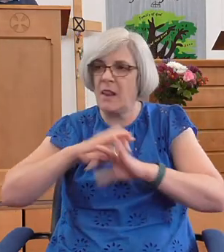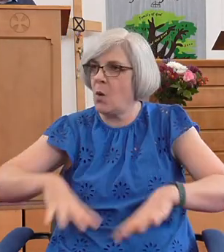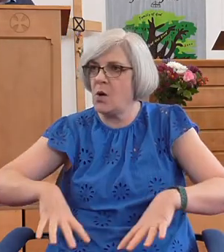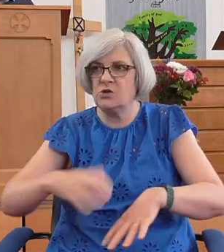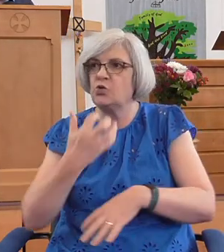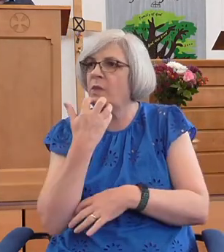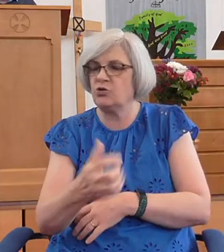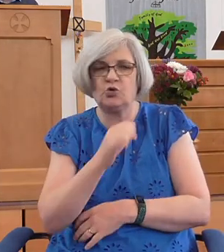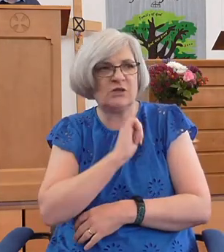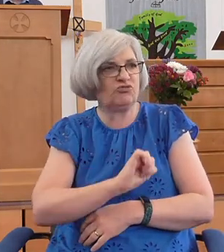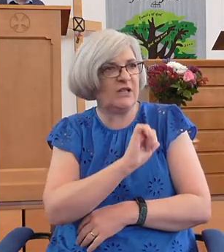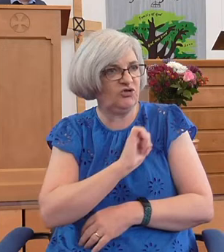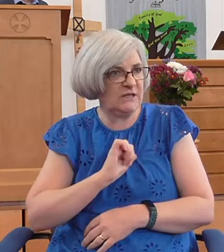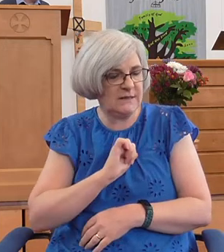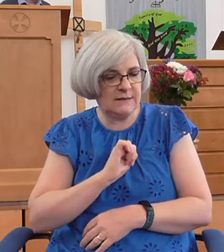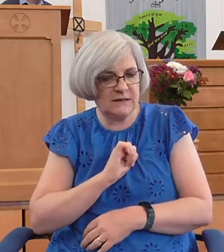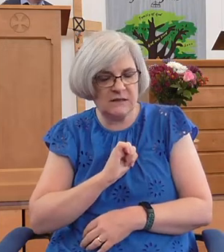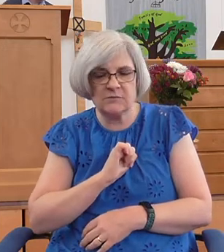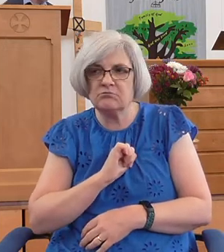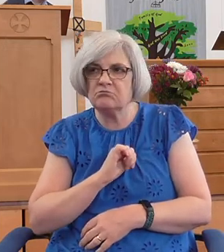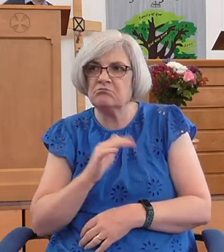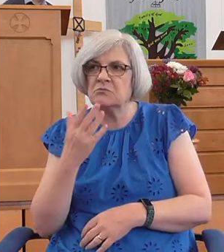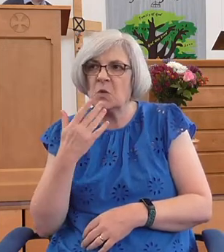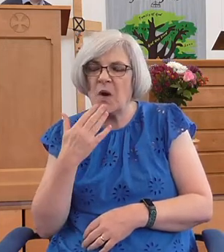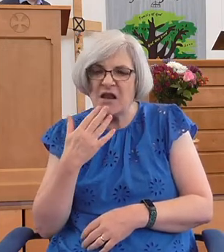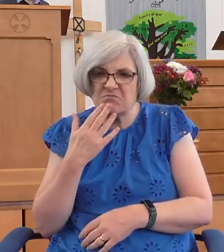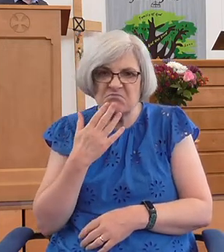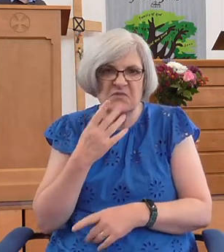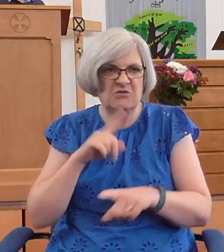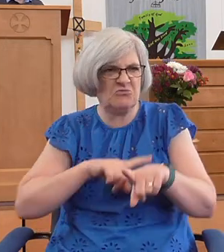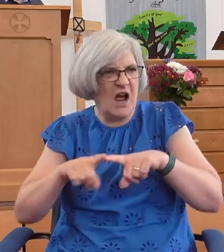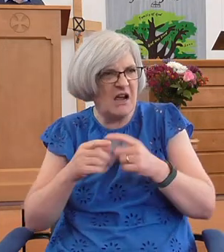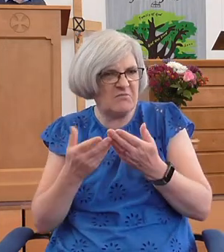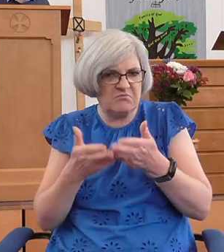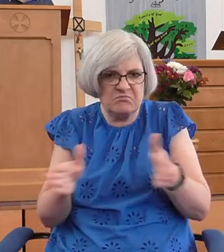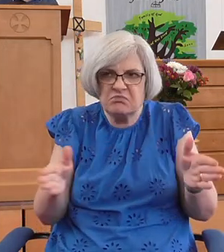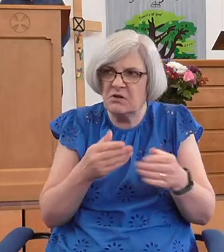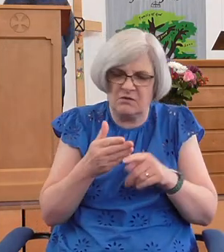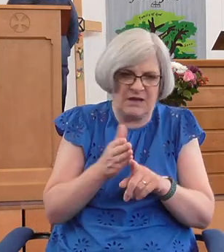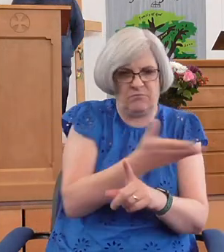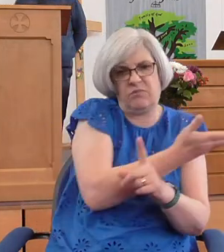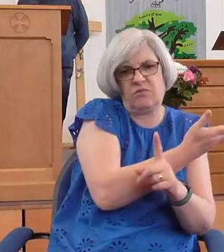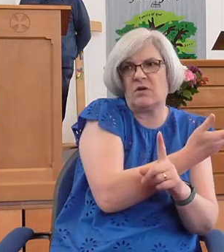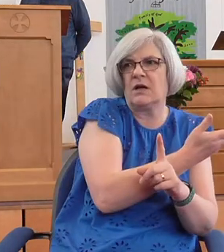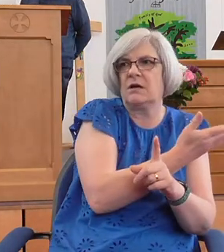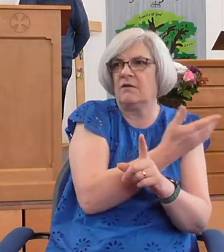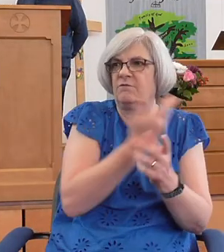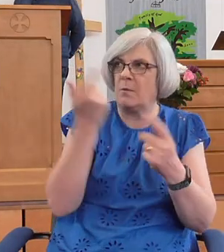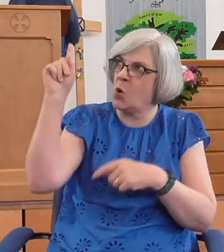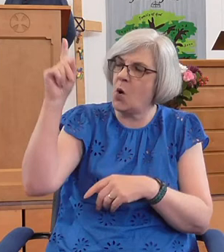Christians in danger of defection and apostasy.'"